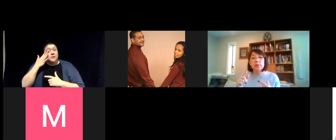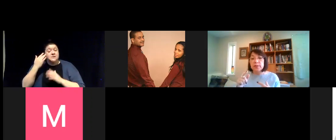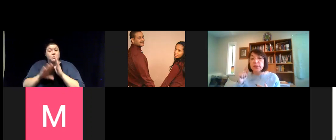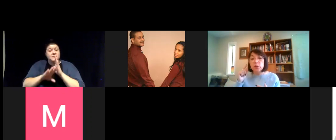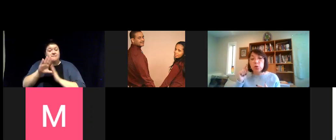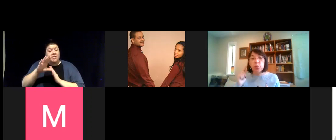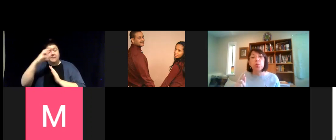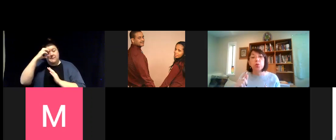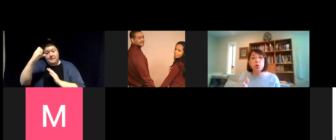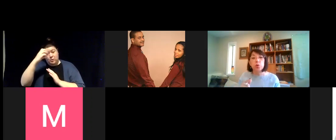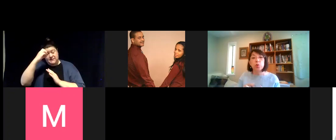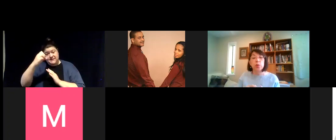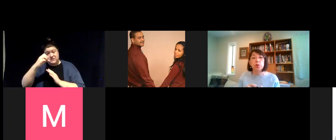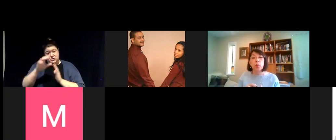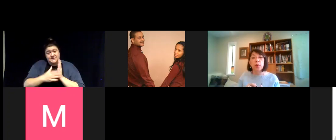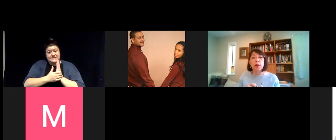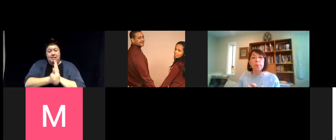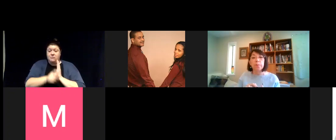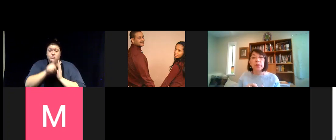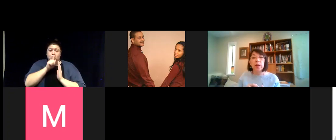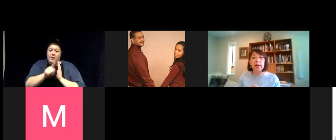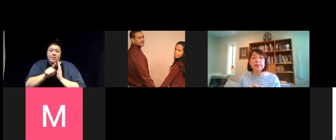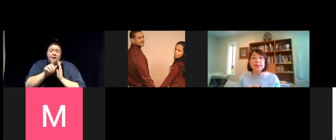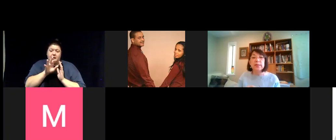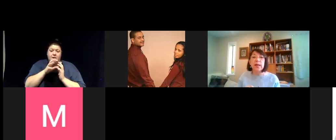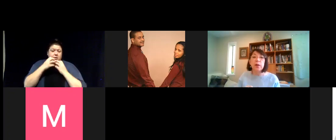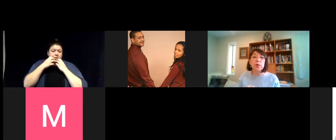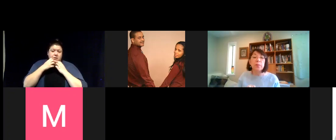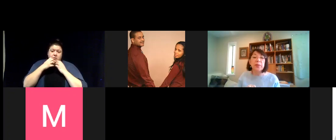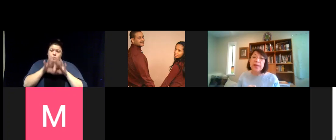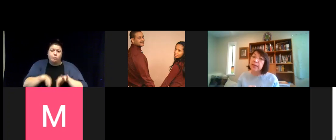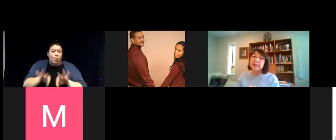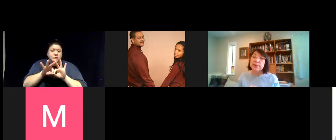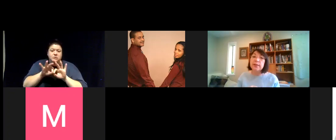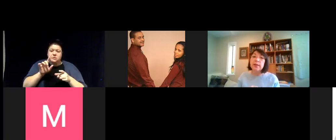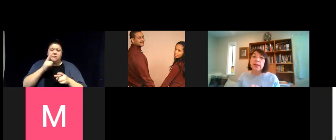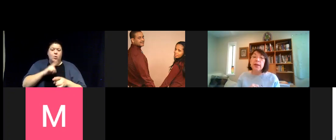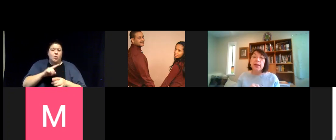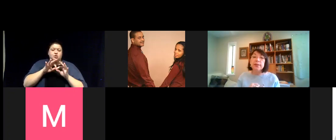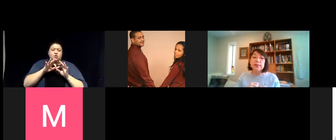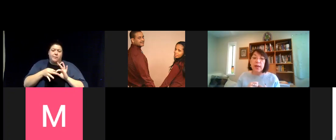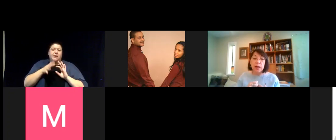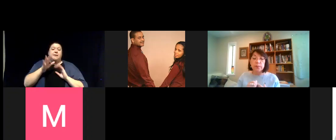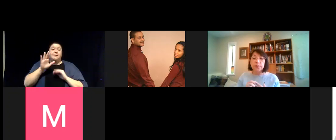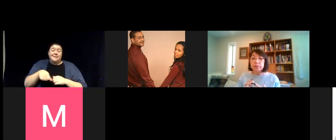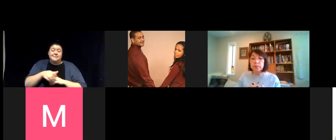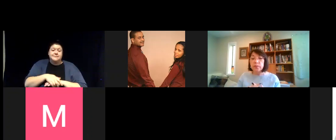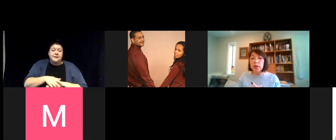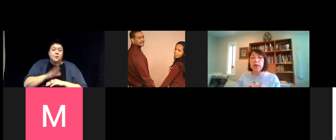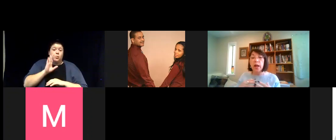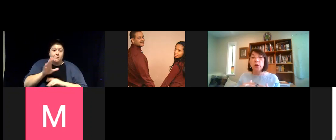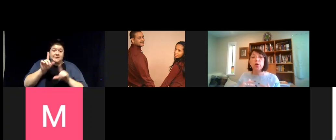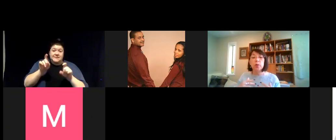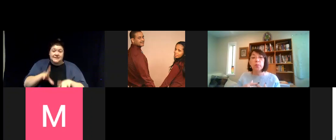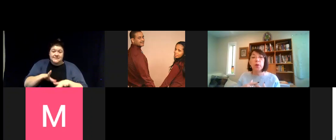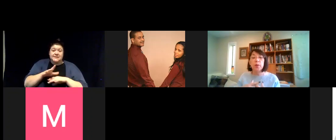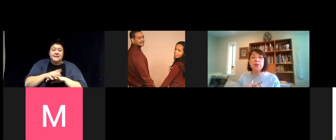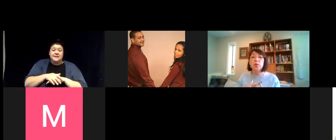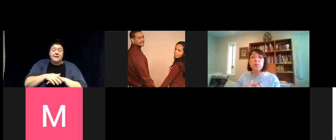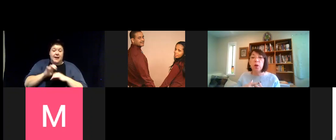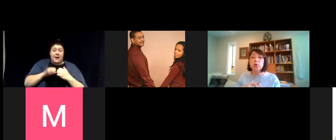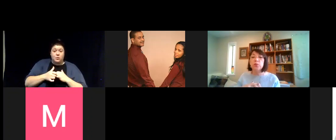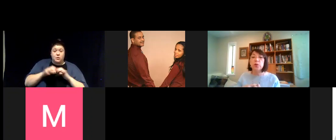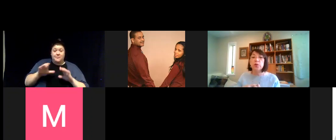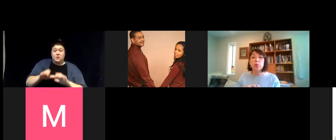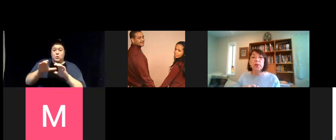memory skills is crucial to interpreting, okay? Because this is how you're going to be tested, is and how you're going to